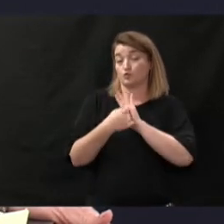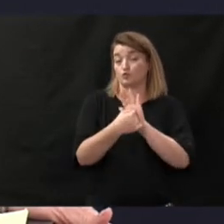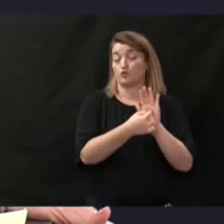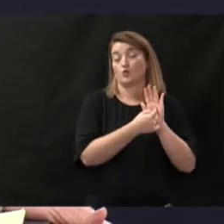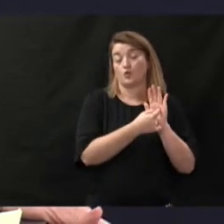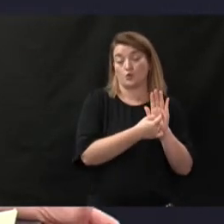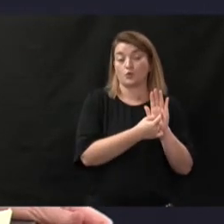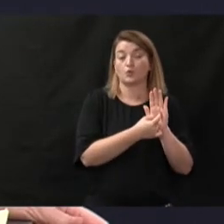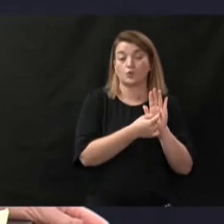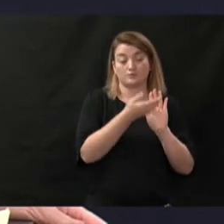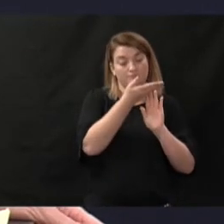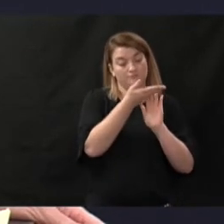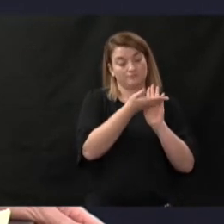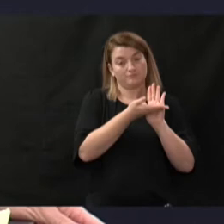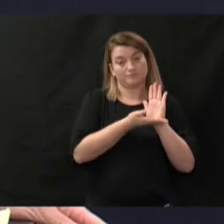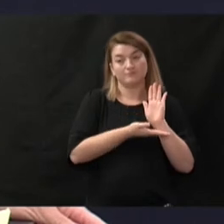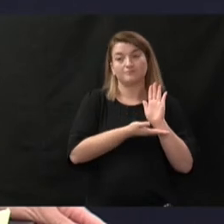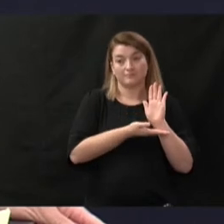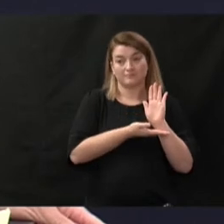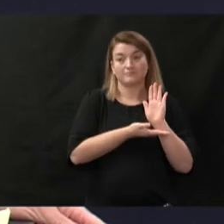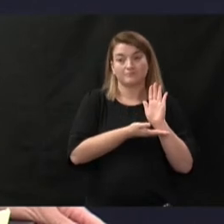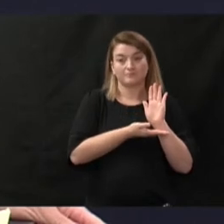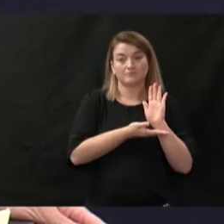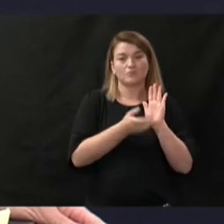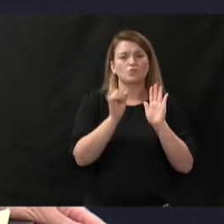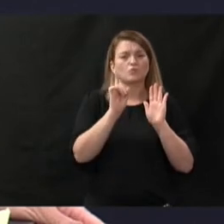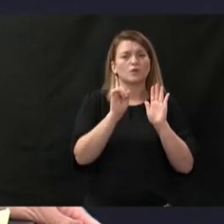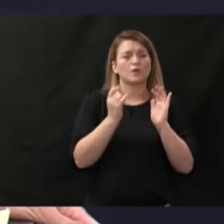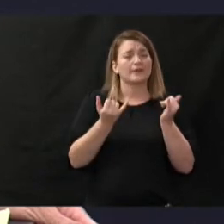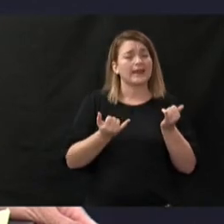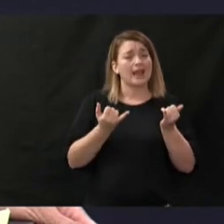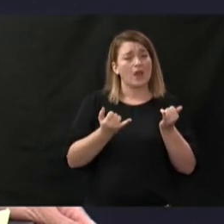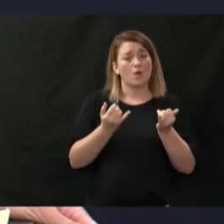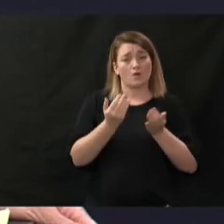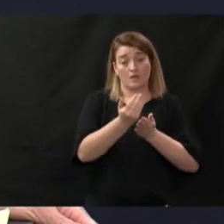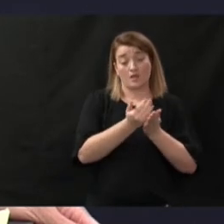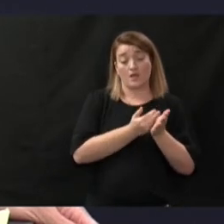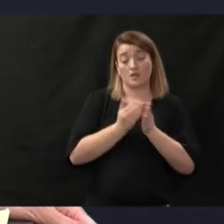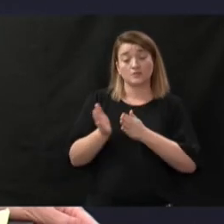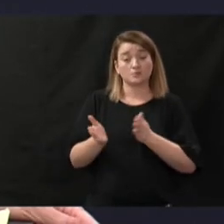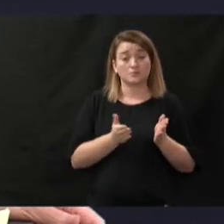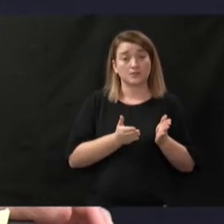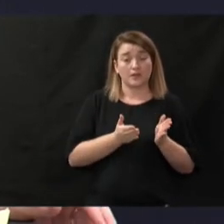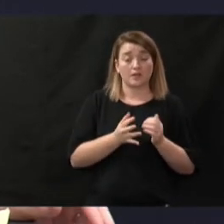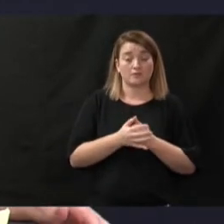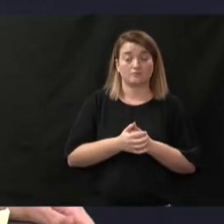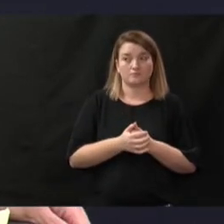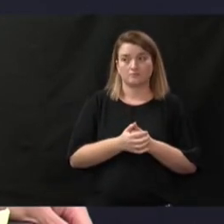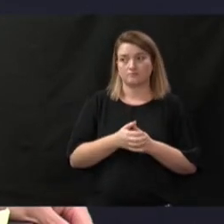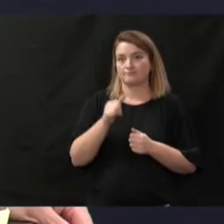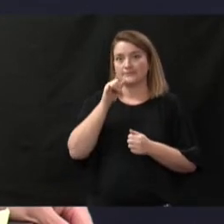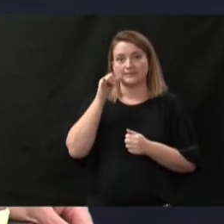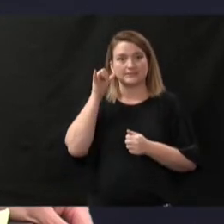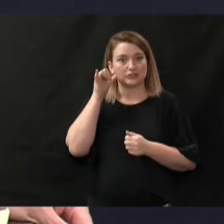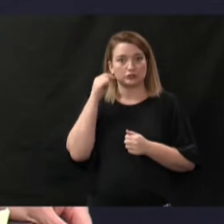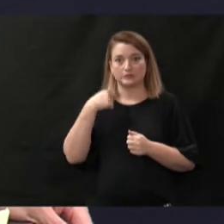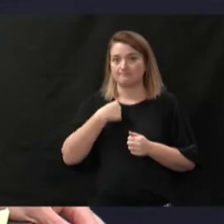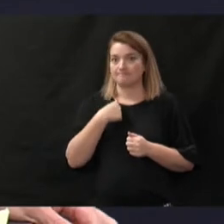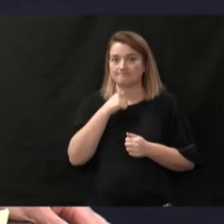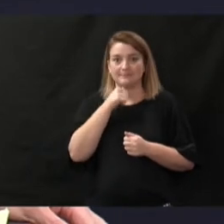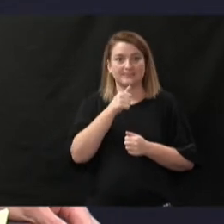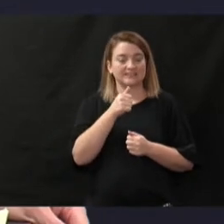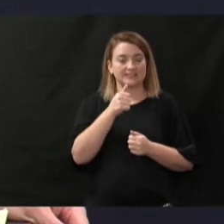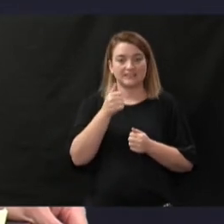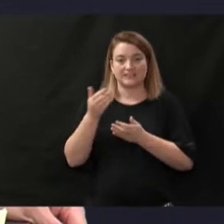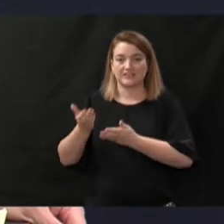where we are in our lesson plan. Yesterday, I did not actually introduce a new red word to you,